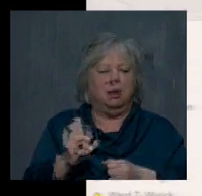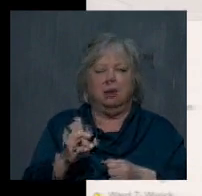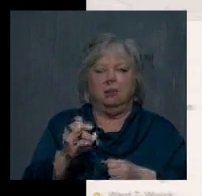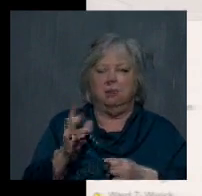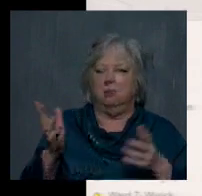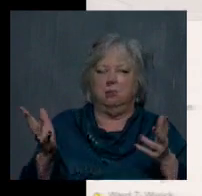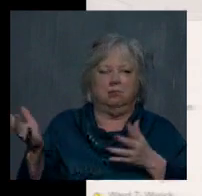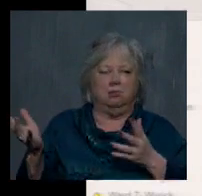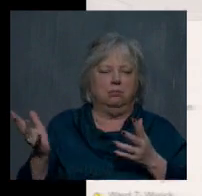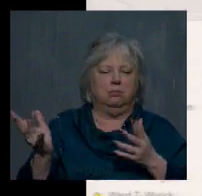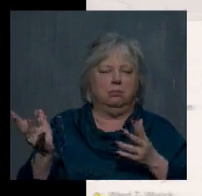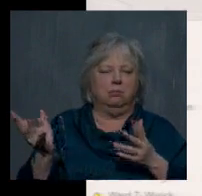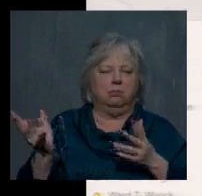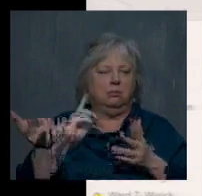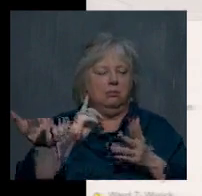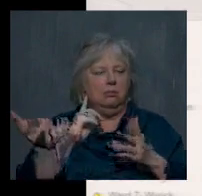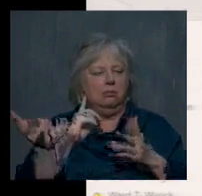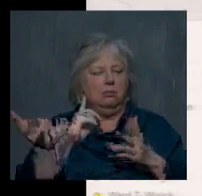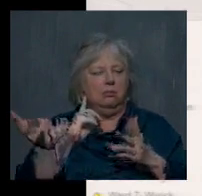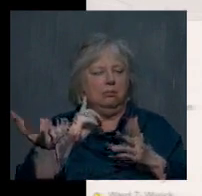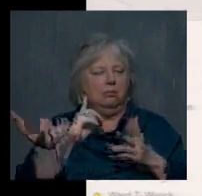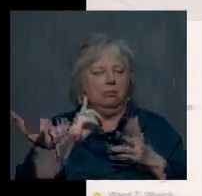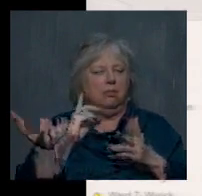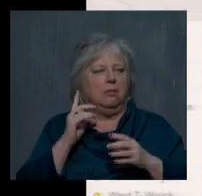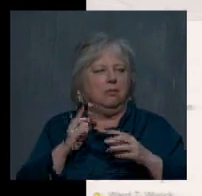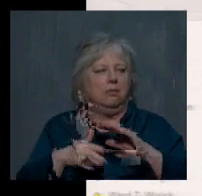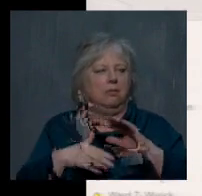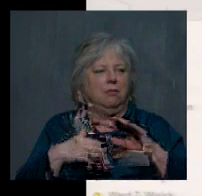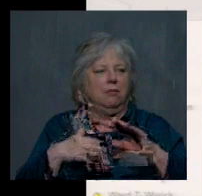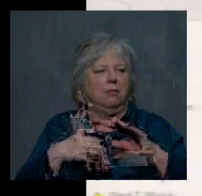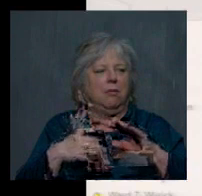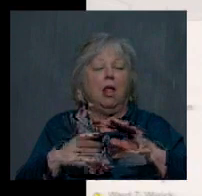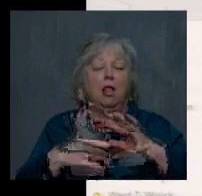No, go ahead. Pretty much the entire city.